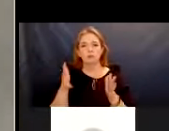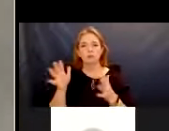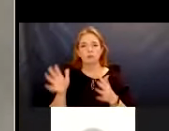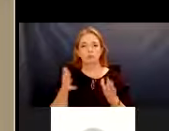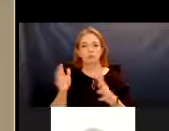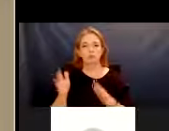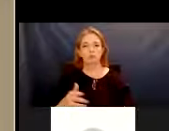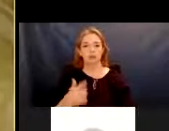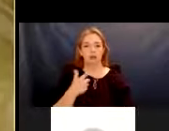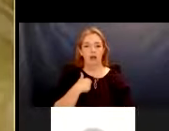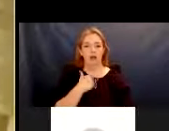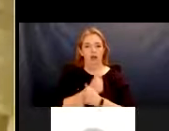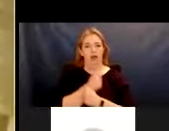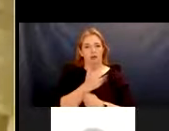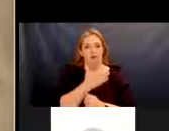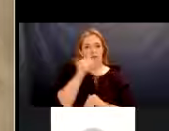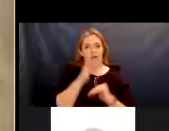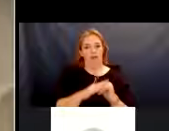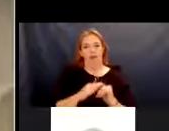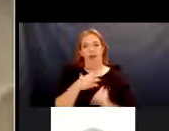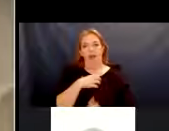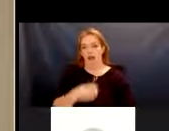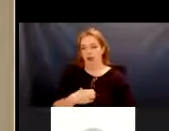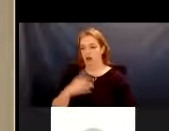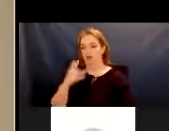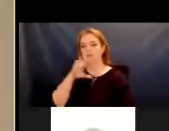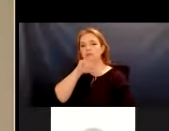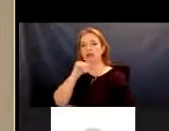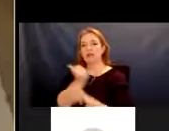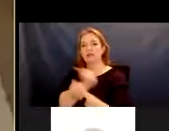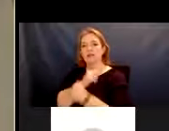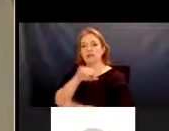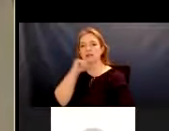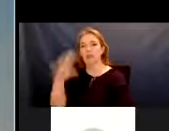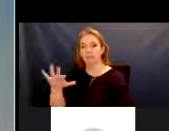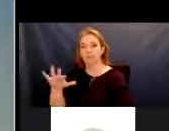I love you better than a hungry hog loves slop.